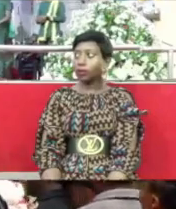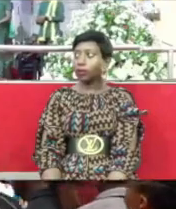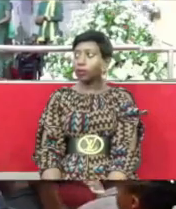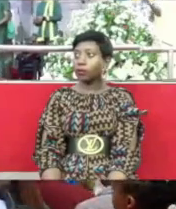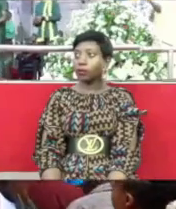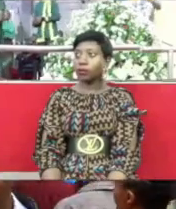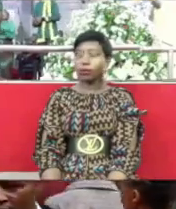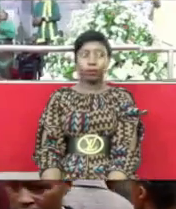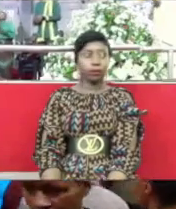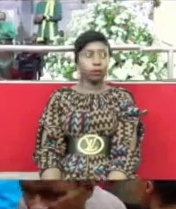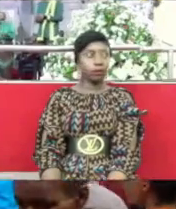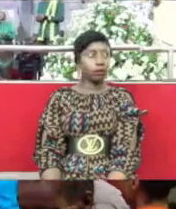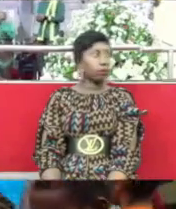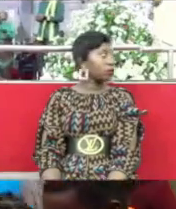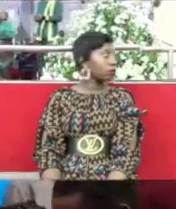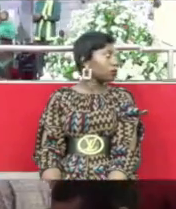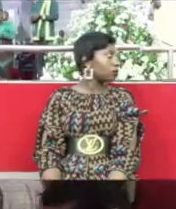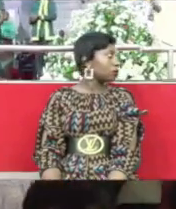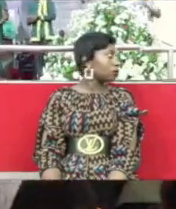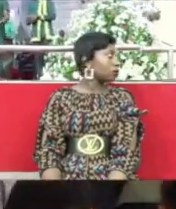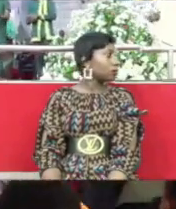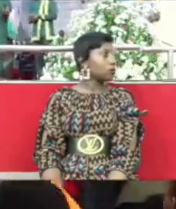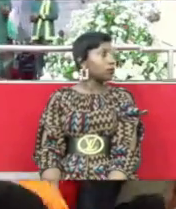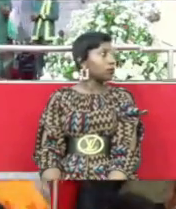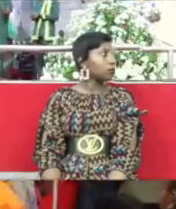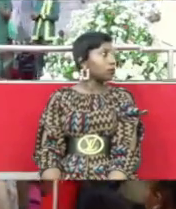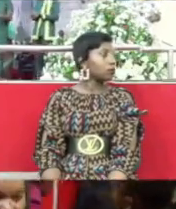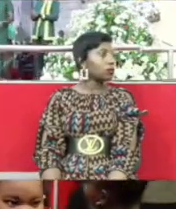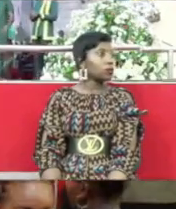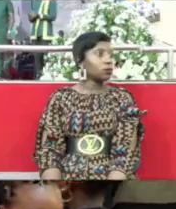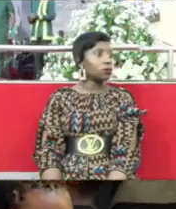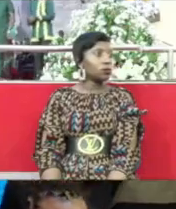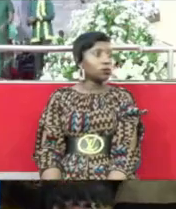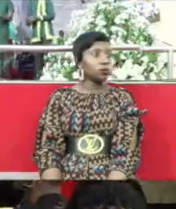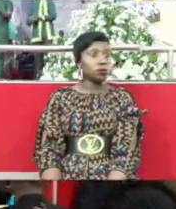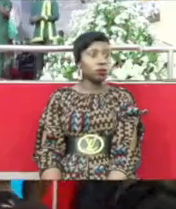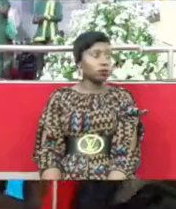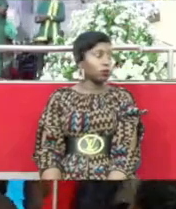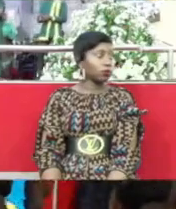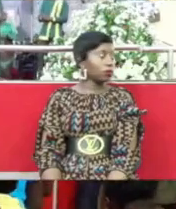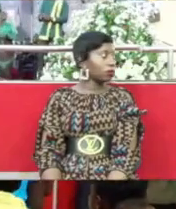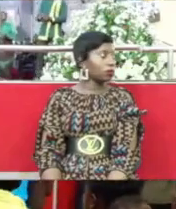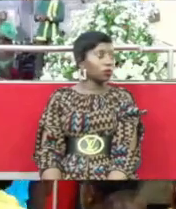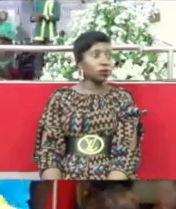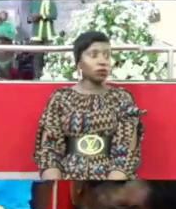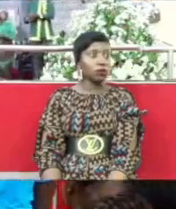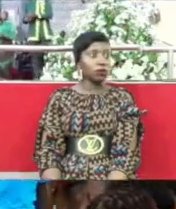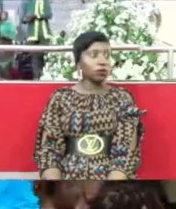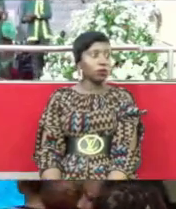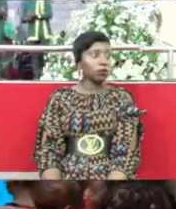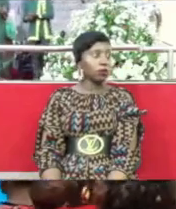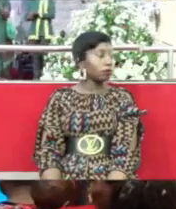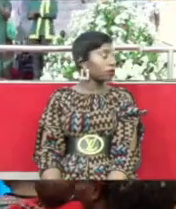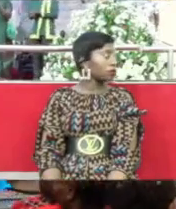In the next two minutes, I think will be done in the name of Jesus. In the name of Jesus. In the name of Jesus. In